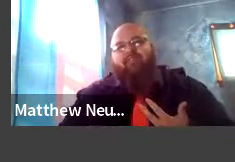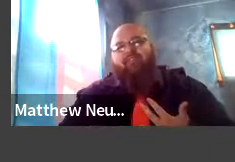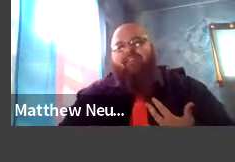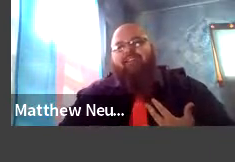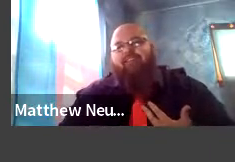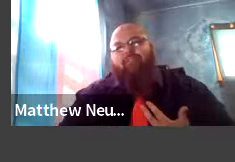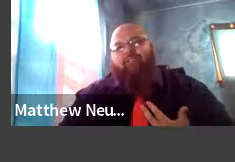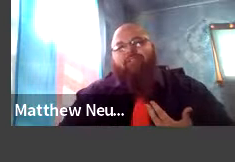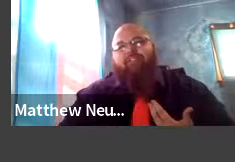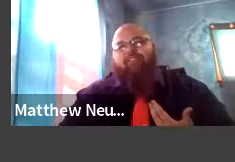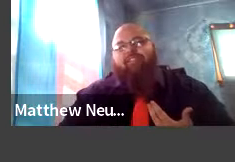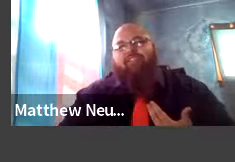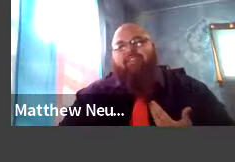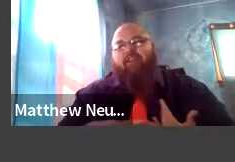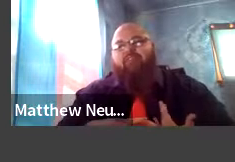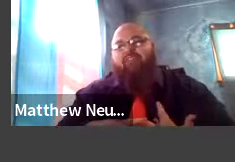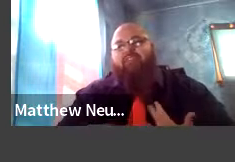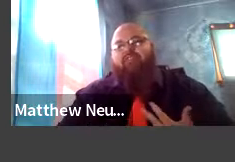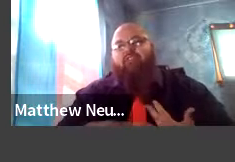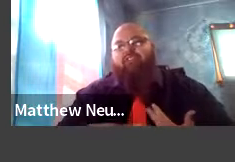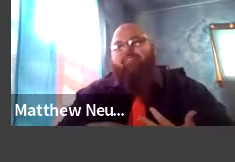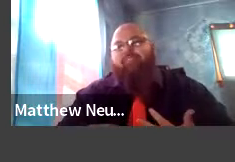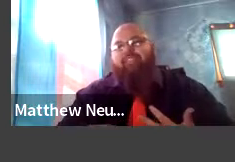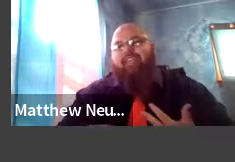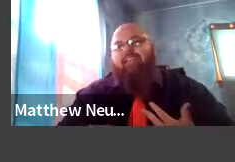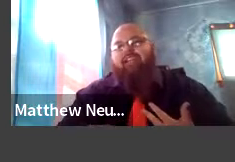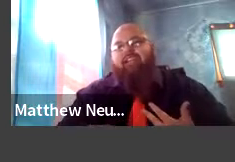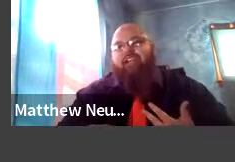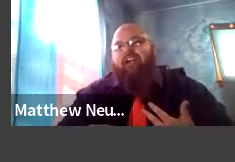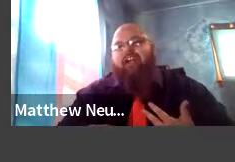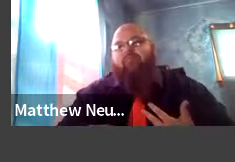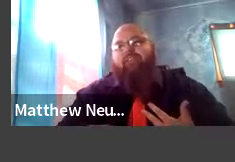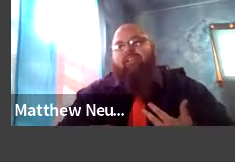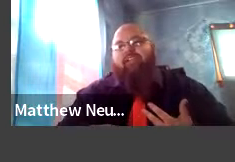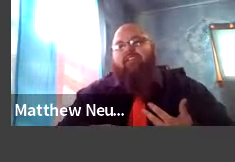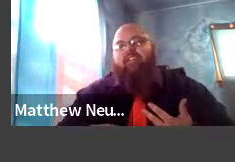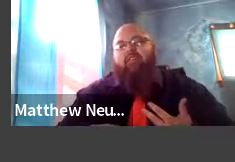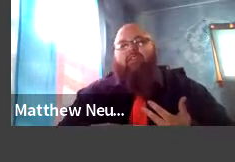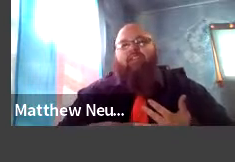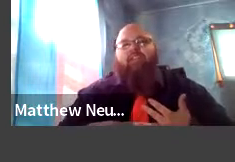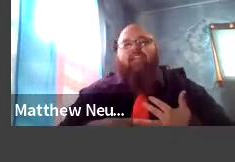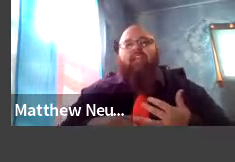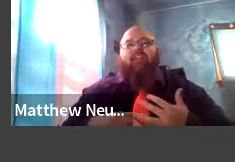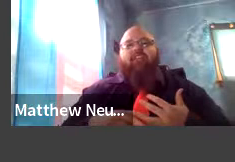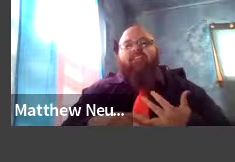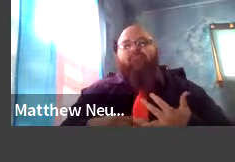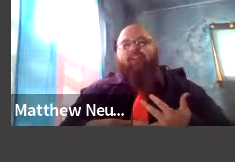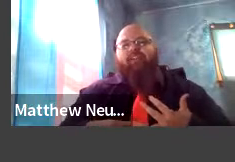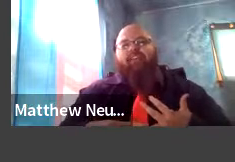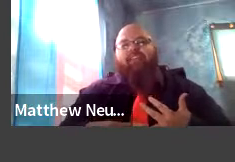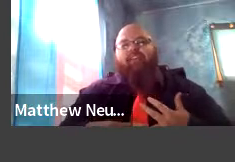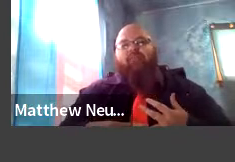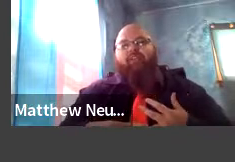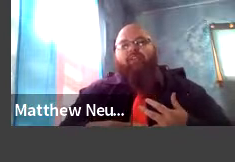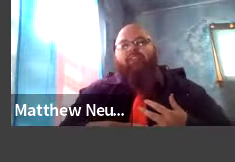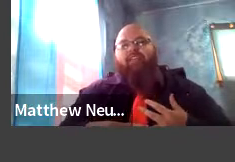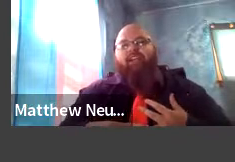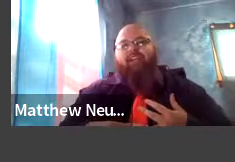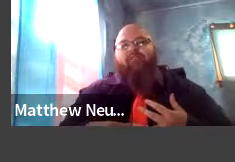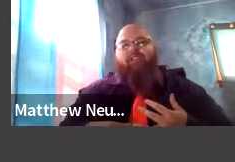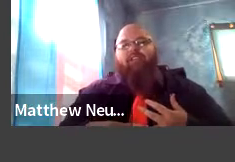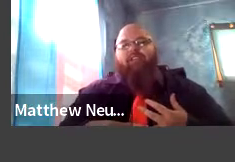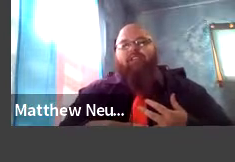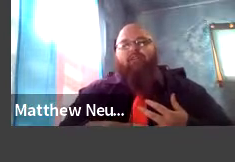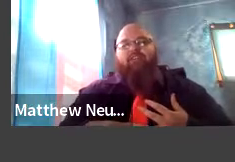was gay-related immune deficiency, and that was the first mistake, because it really gave a stigma, and then it was